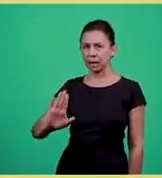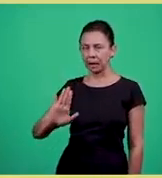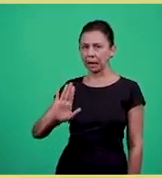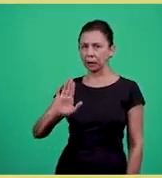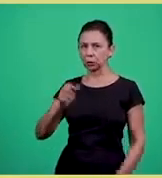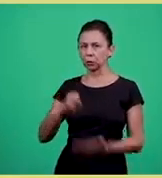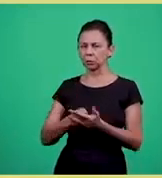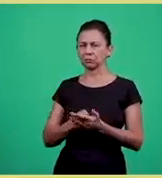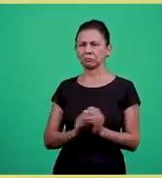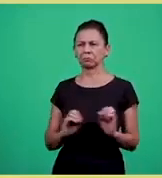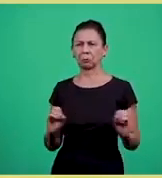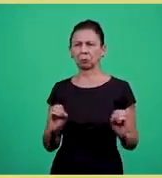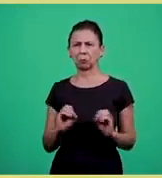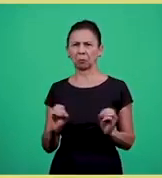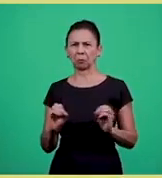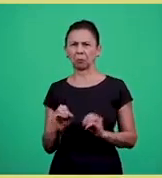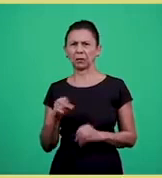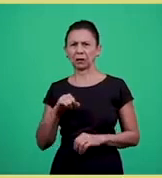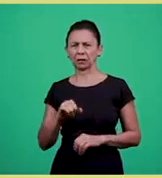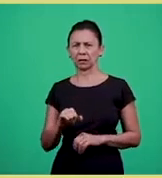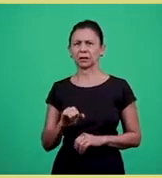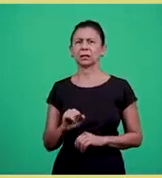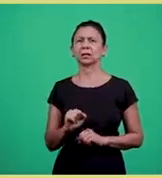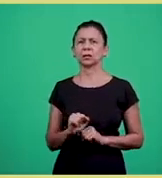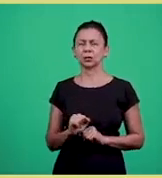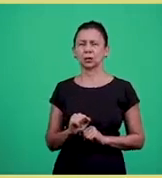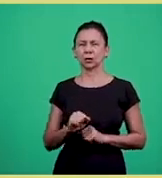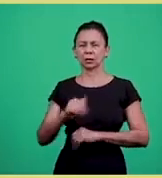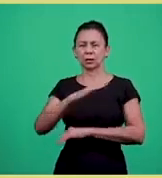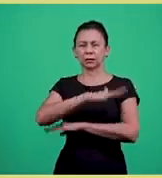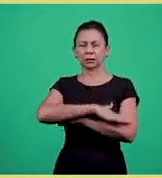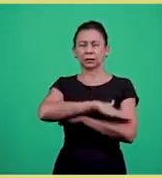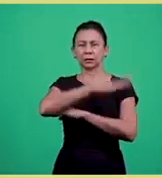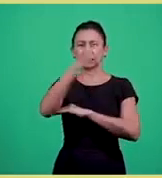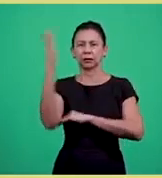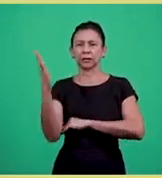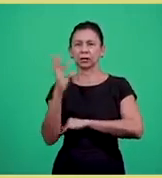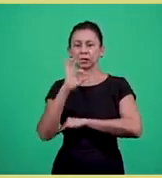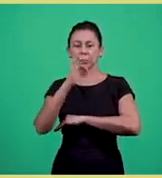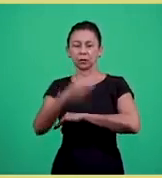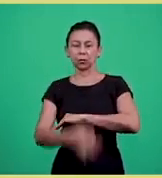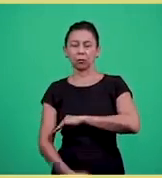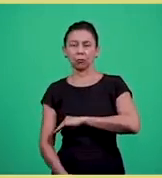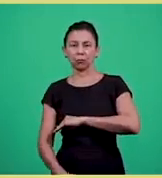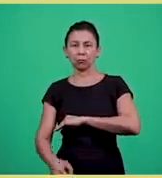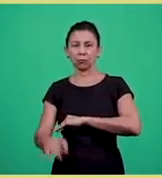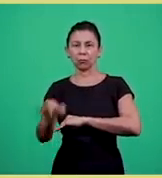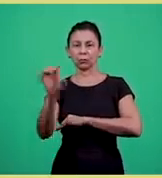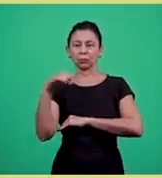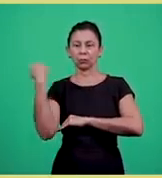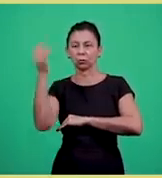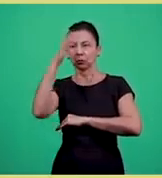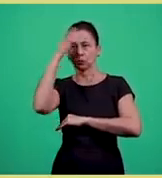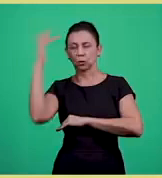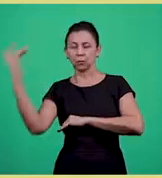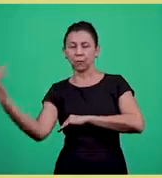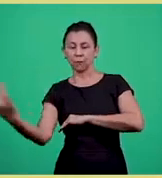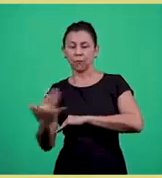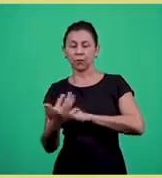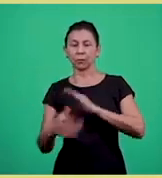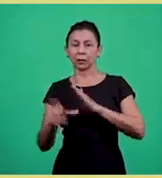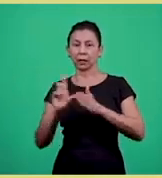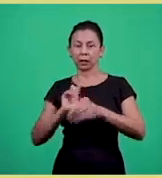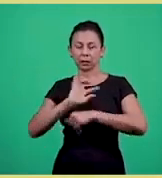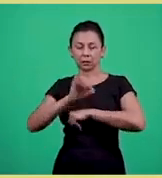which you have made us swear, unless when we come to the land, you bind this line of scarlet cord in the